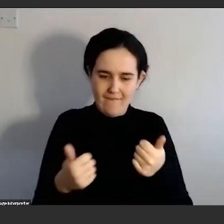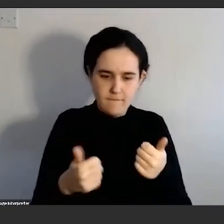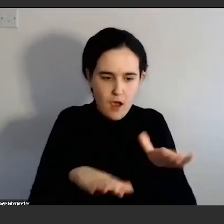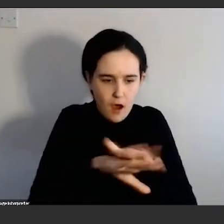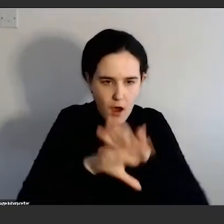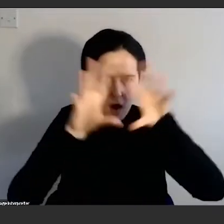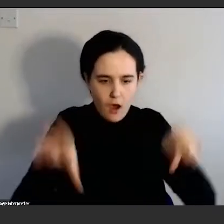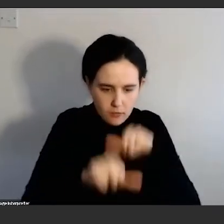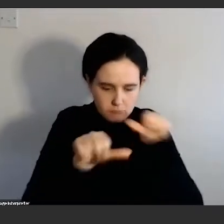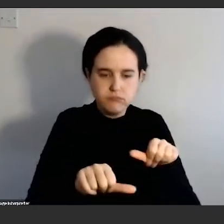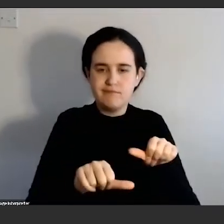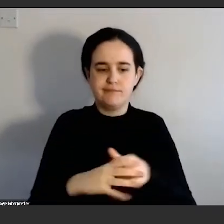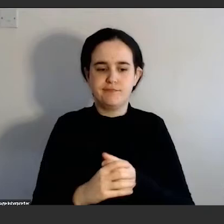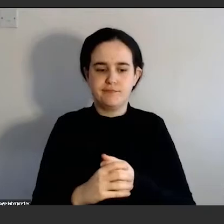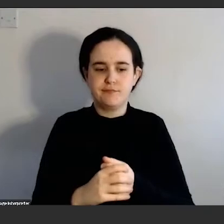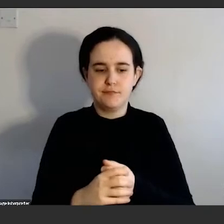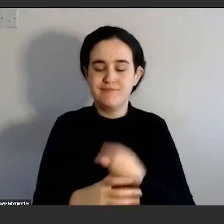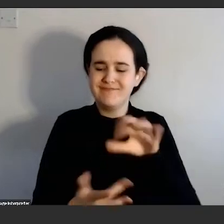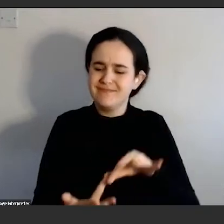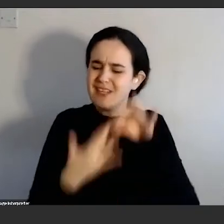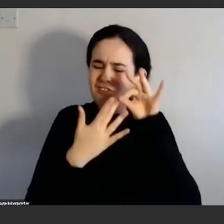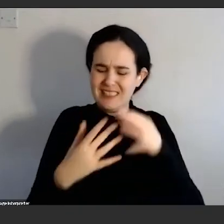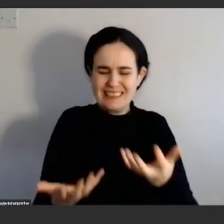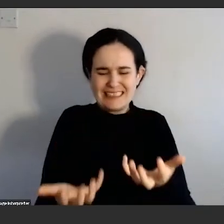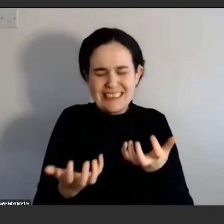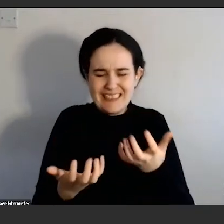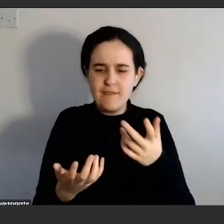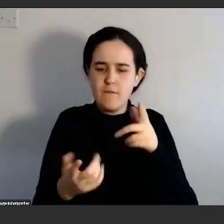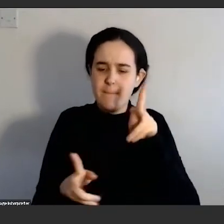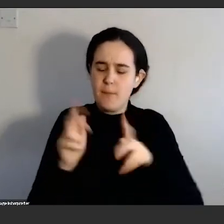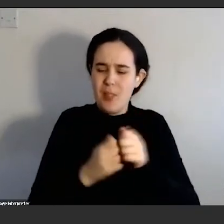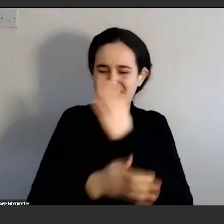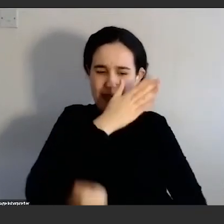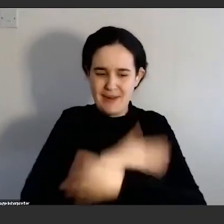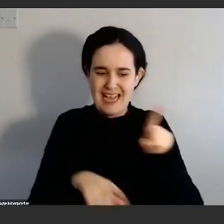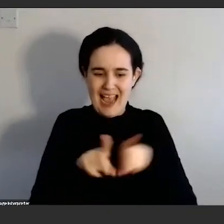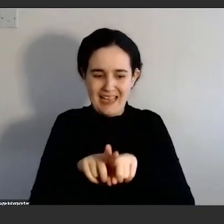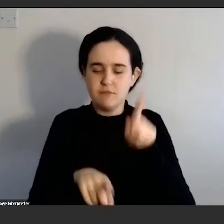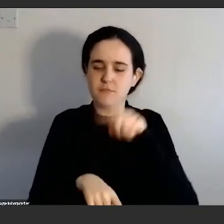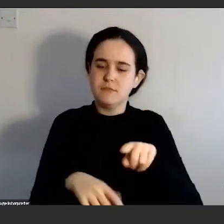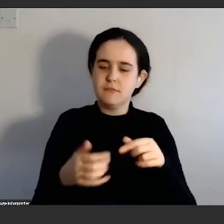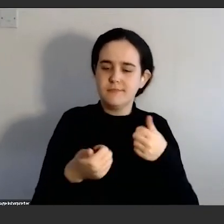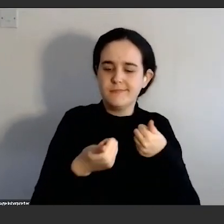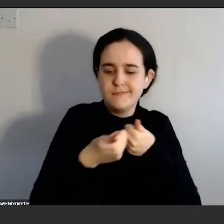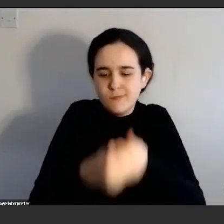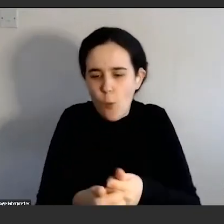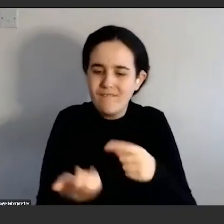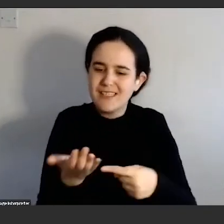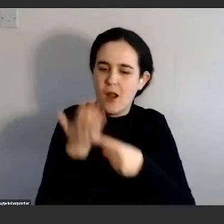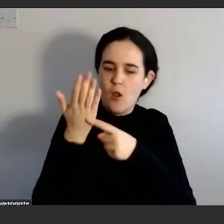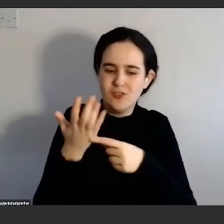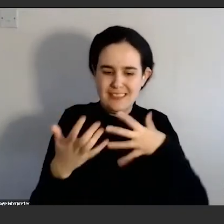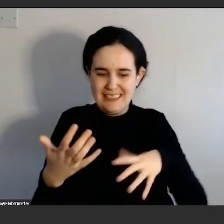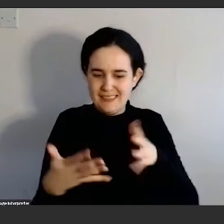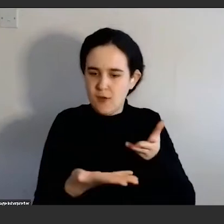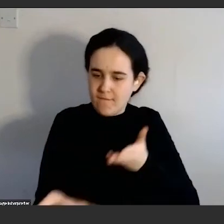services. Compared to people without disabilities, they often have reduced access to general care, including mental health services,